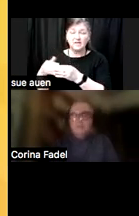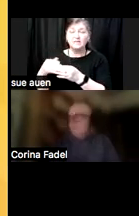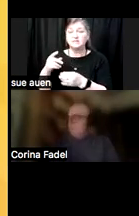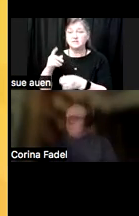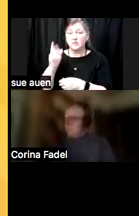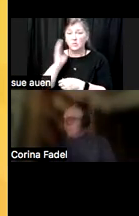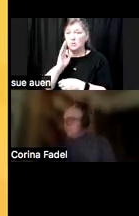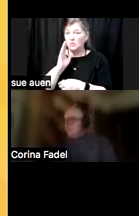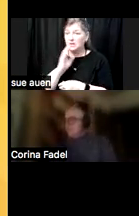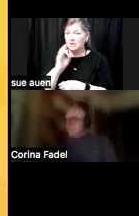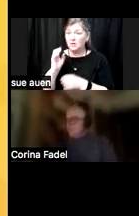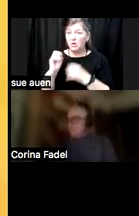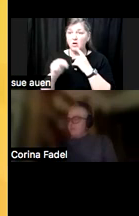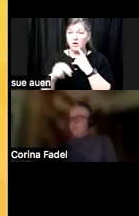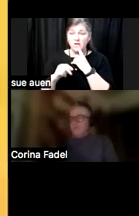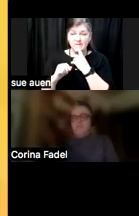And